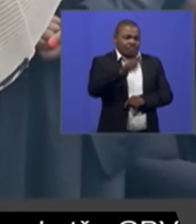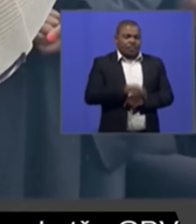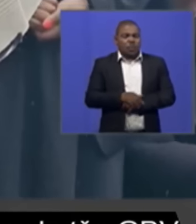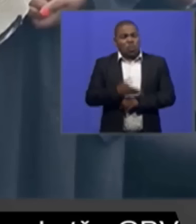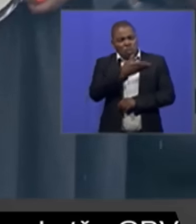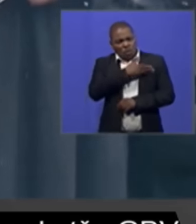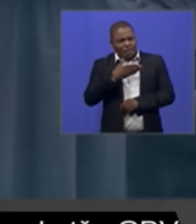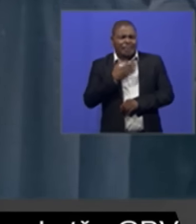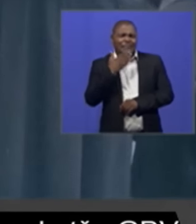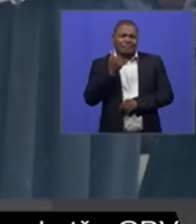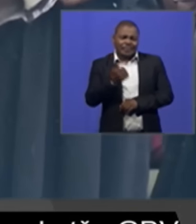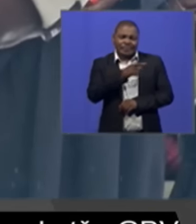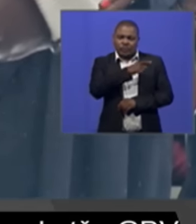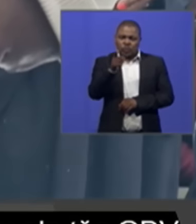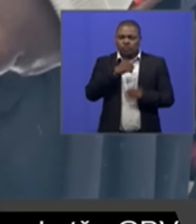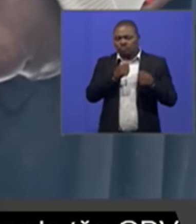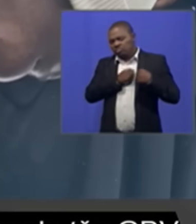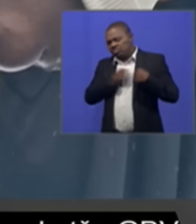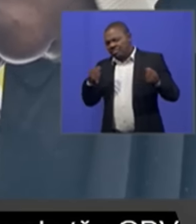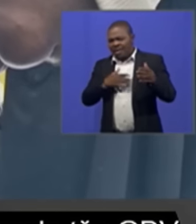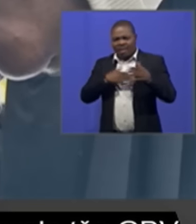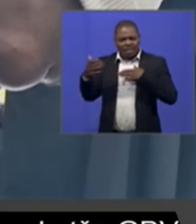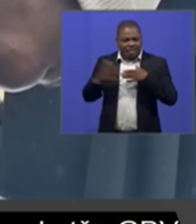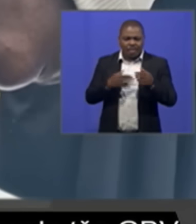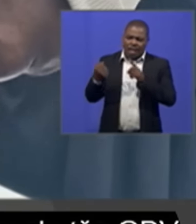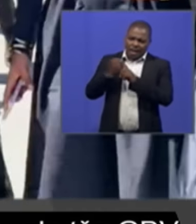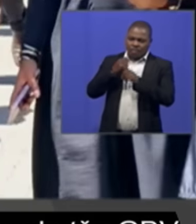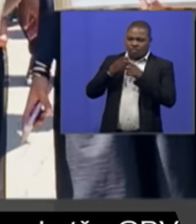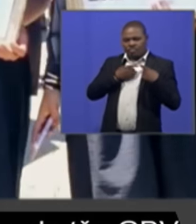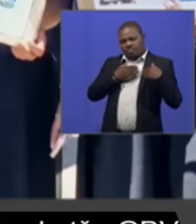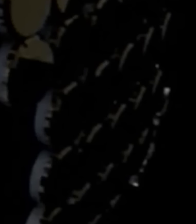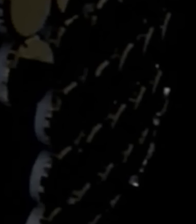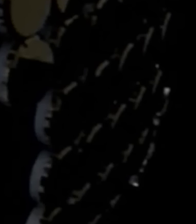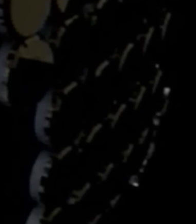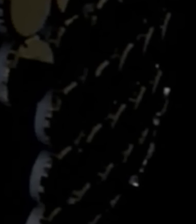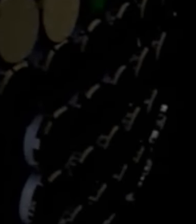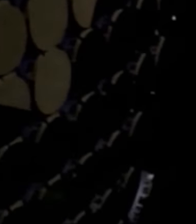go bolela ka mohuta ofe goba ofe wa dikgaruru tša bong.